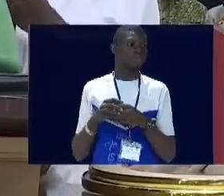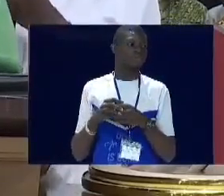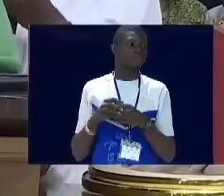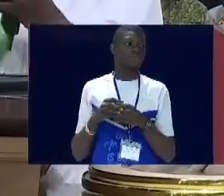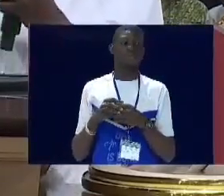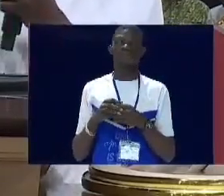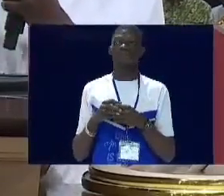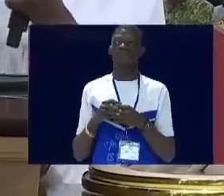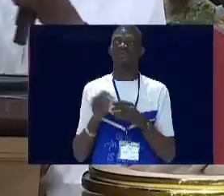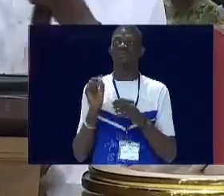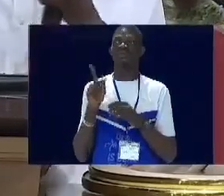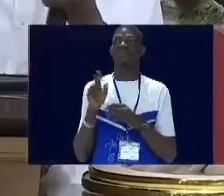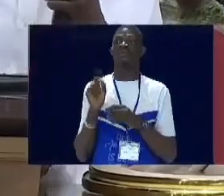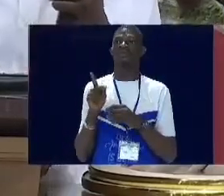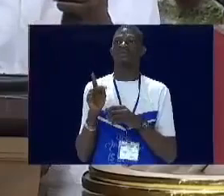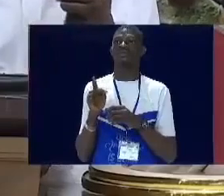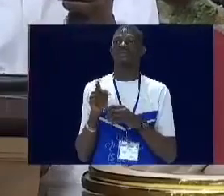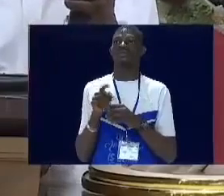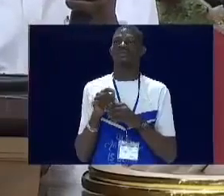Okay.